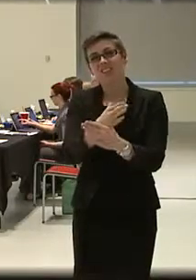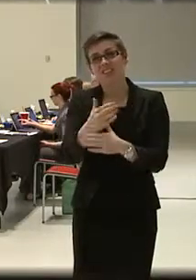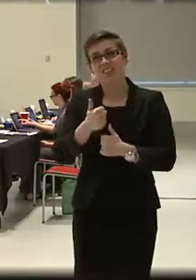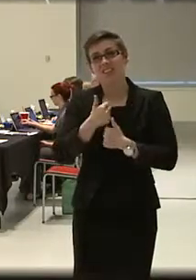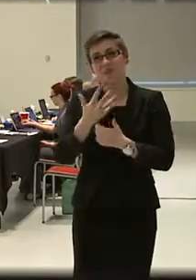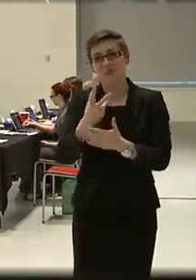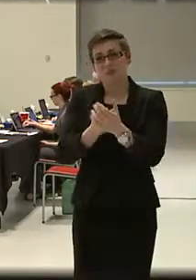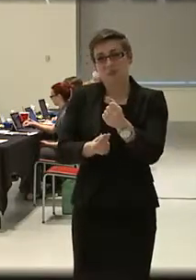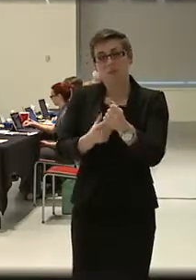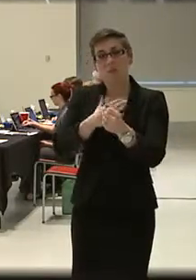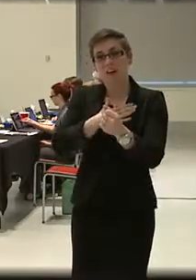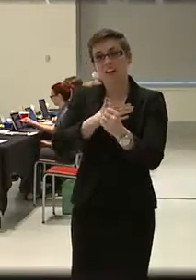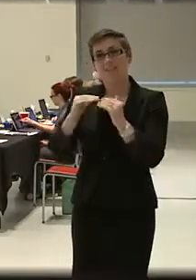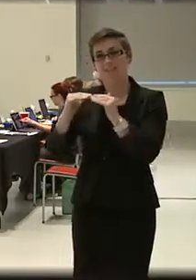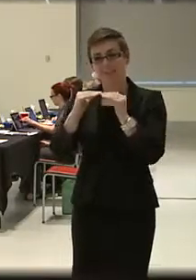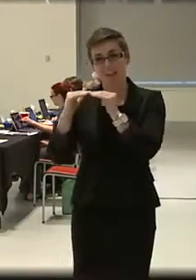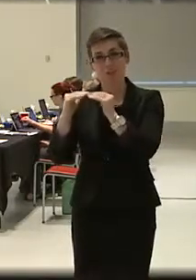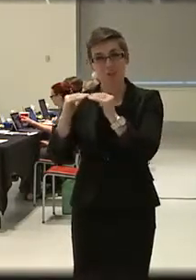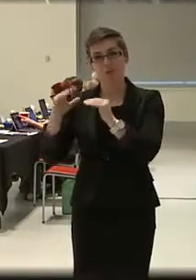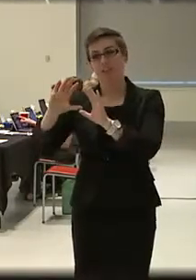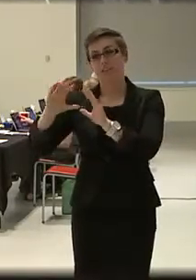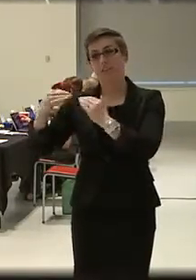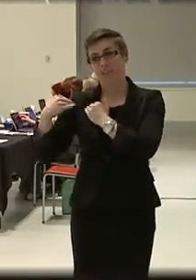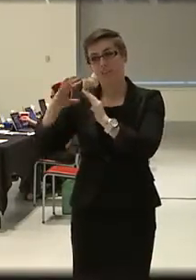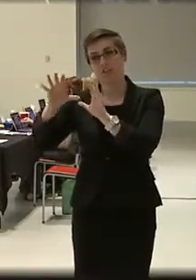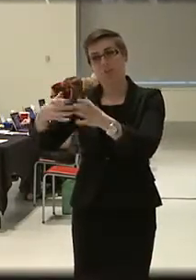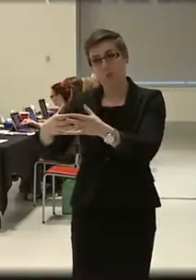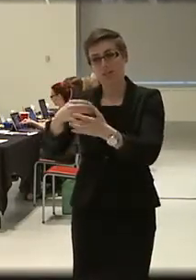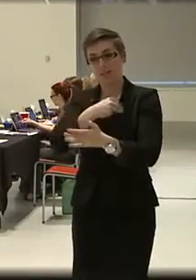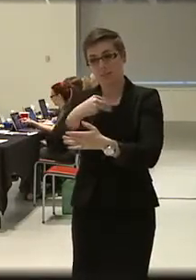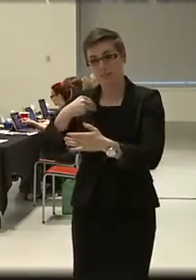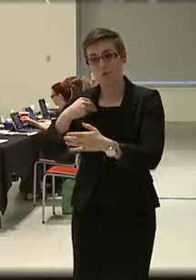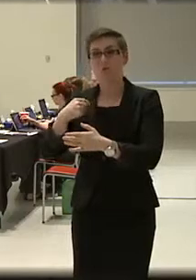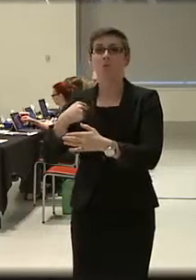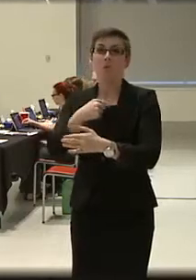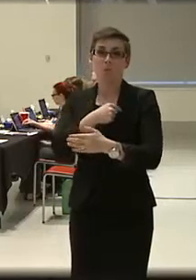fellow task force members. I think we have a tremendous